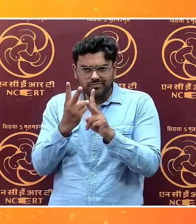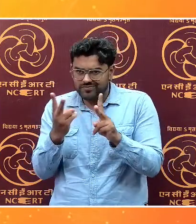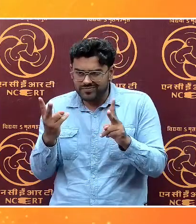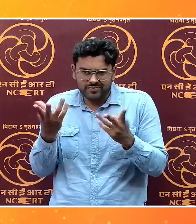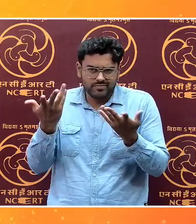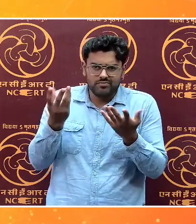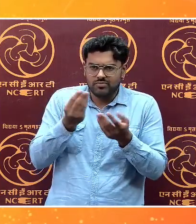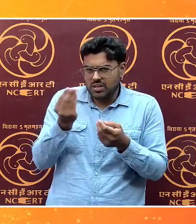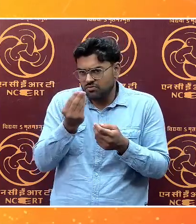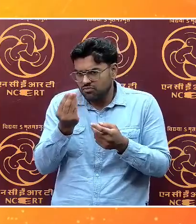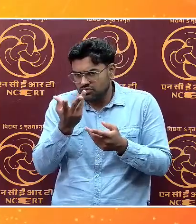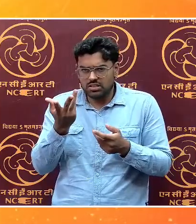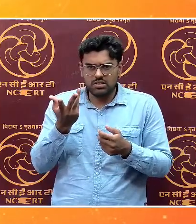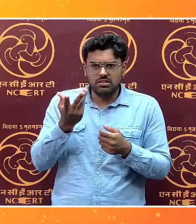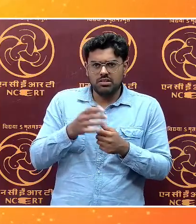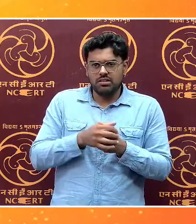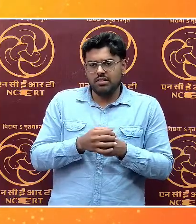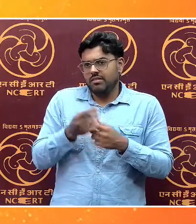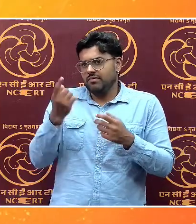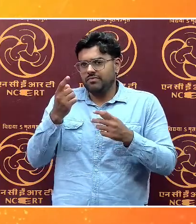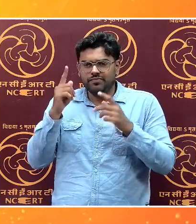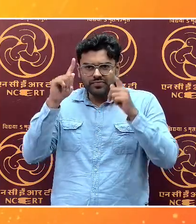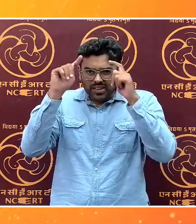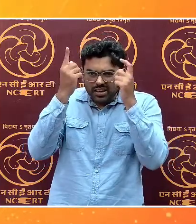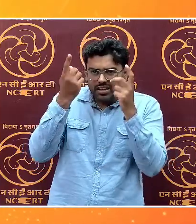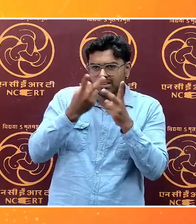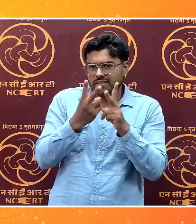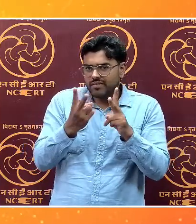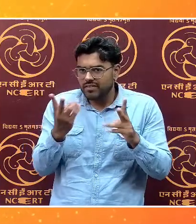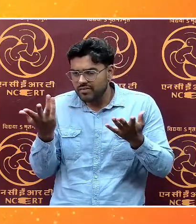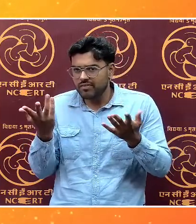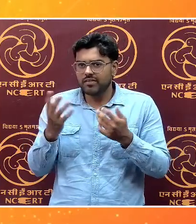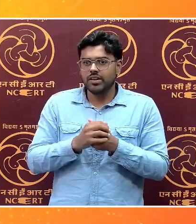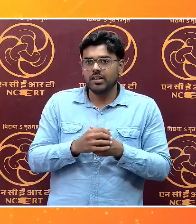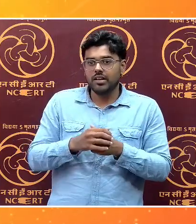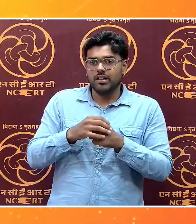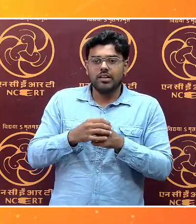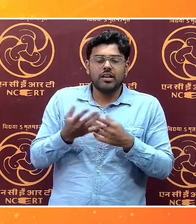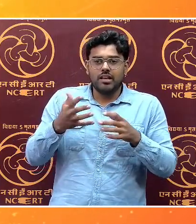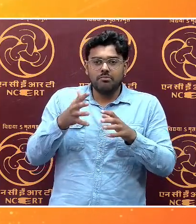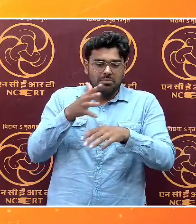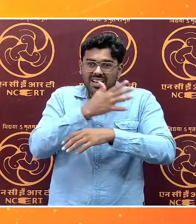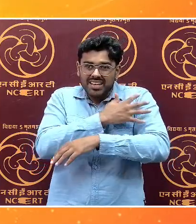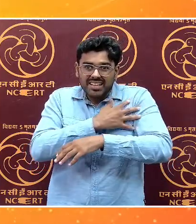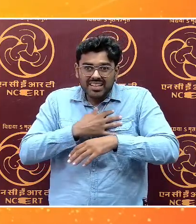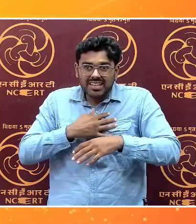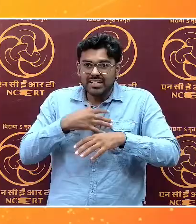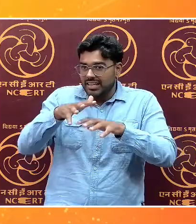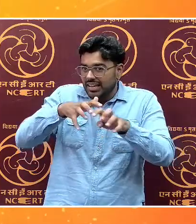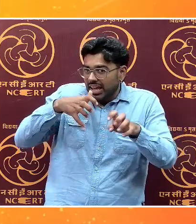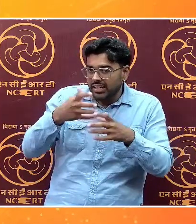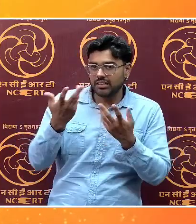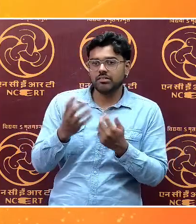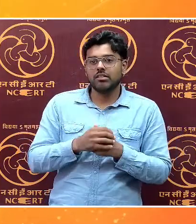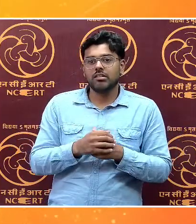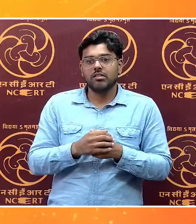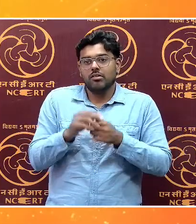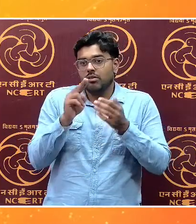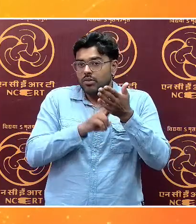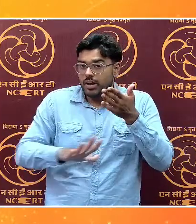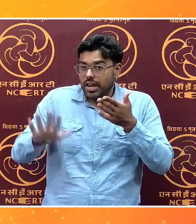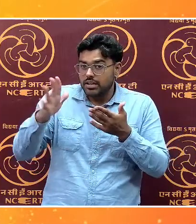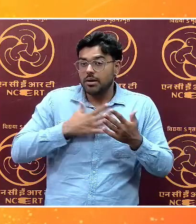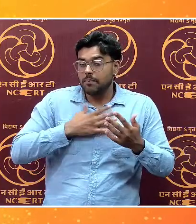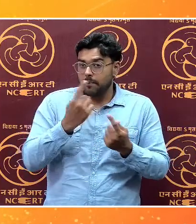some wildlife sanctuary, there are some tiger reserves, there is a national park